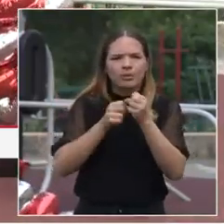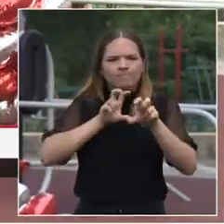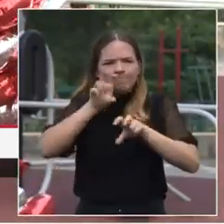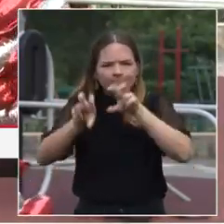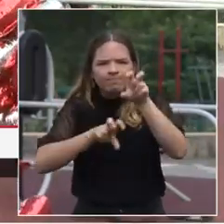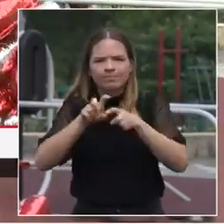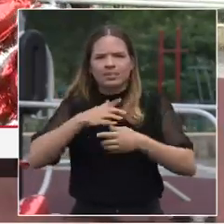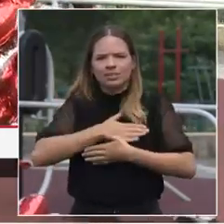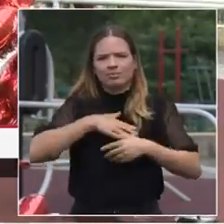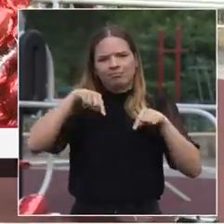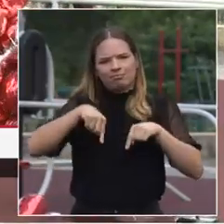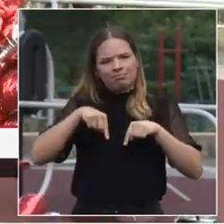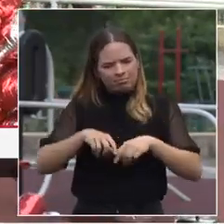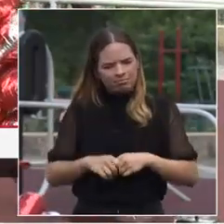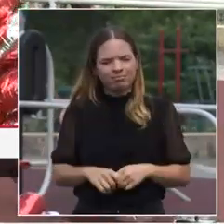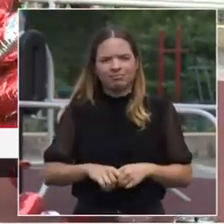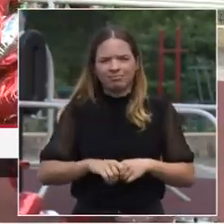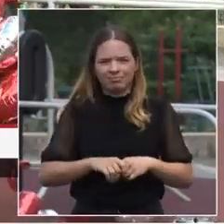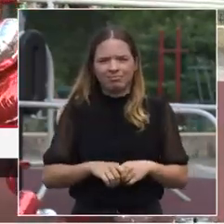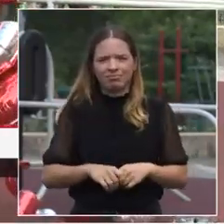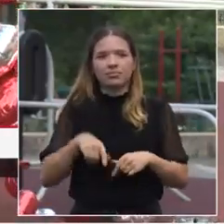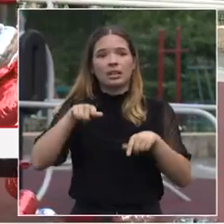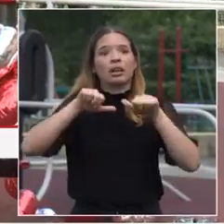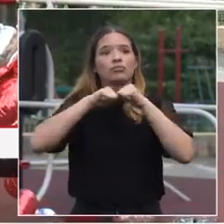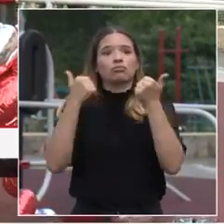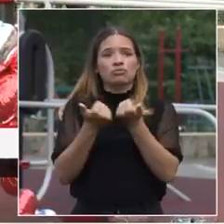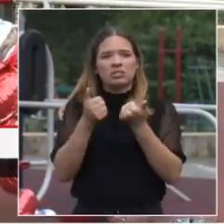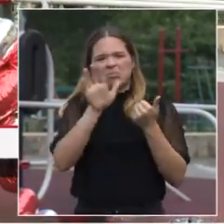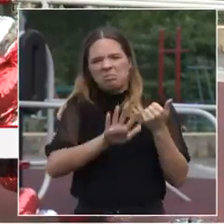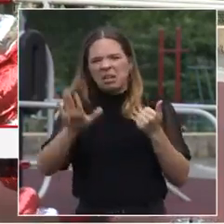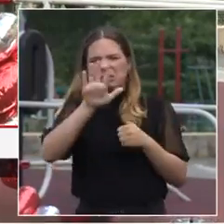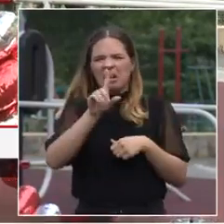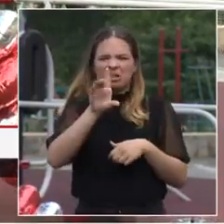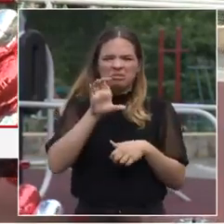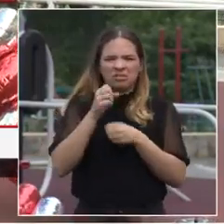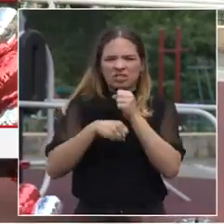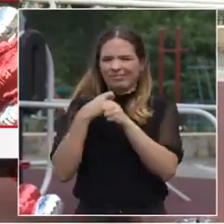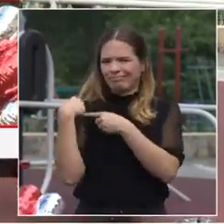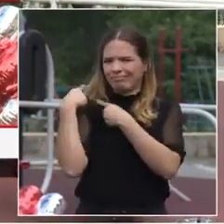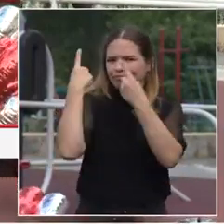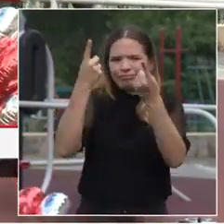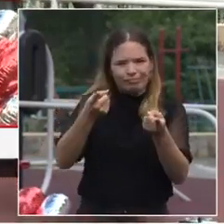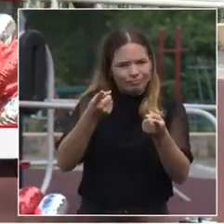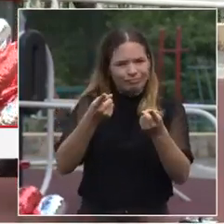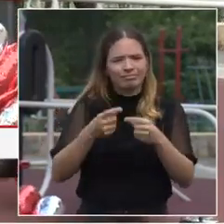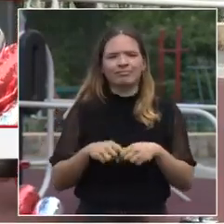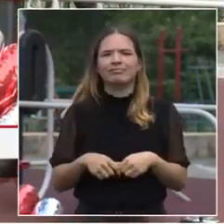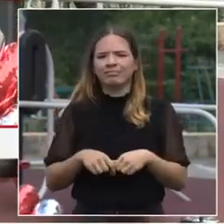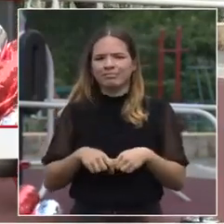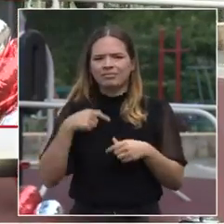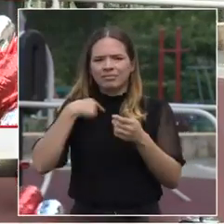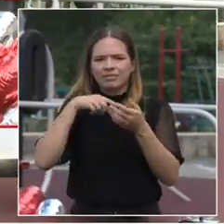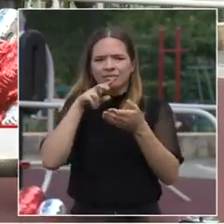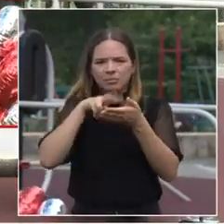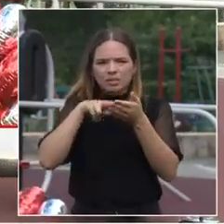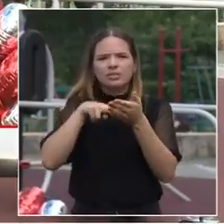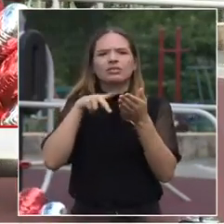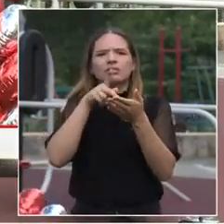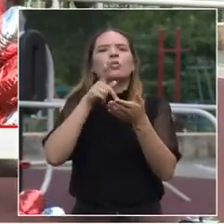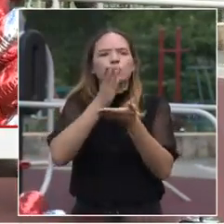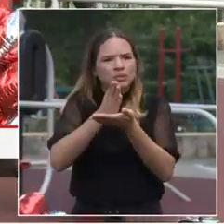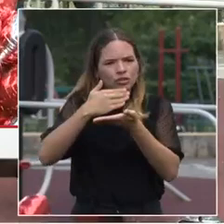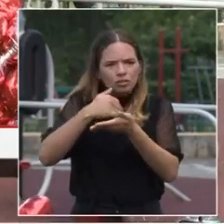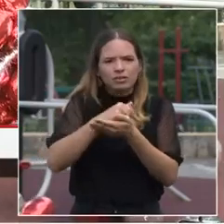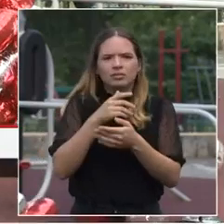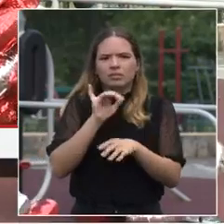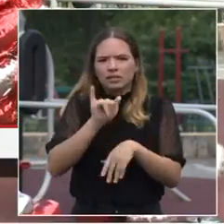As an agency throughout our nearly 100-year history, I've read testimonies and budgets from the 60s and 70s. I'm confident in